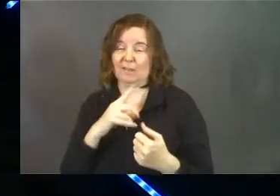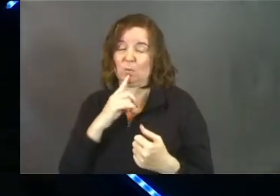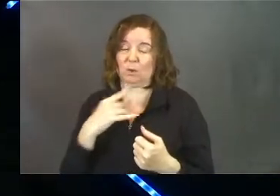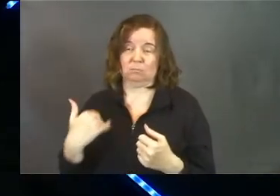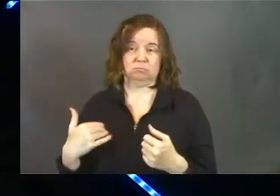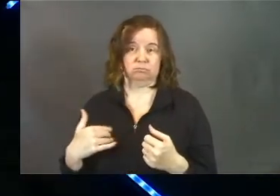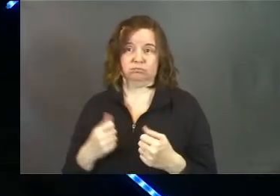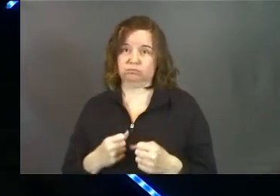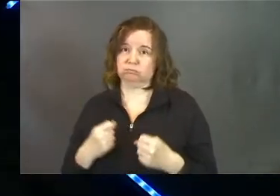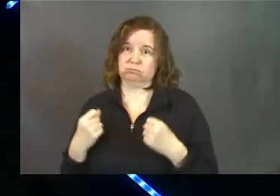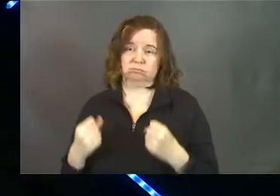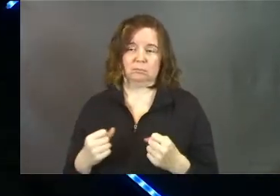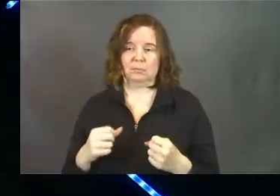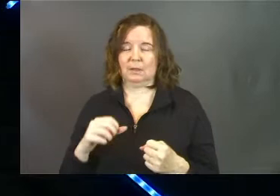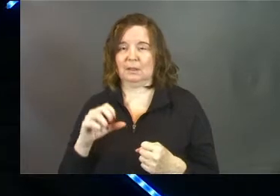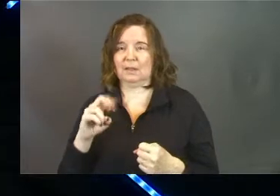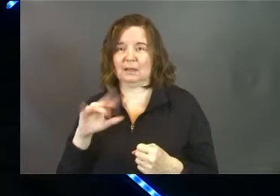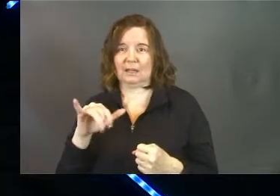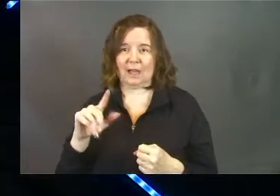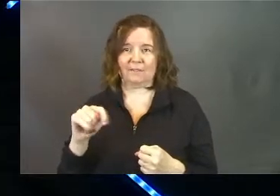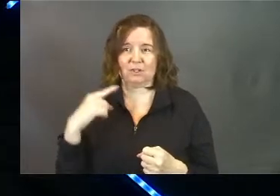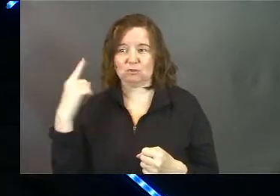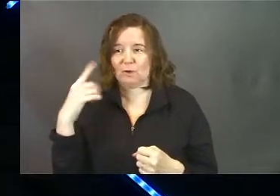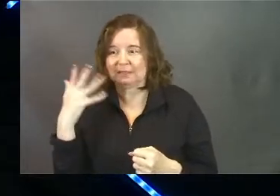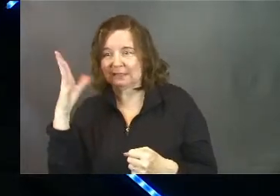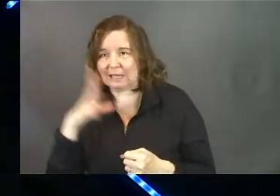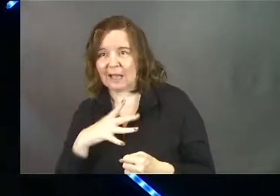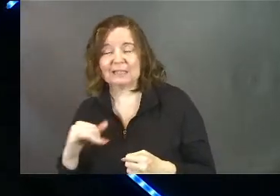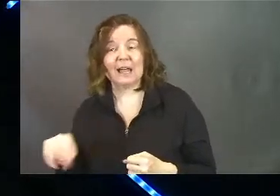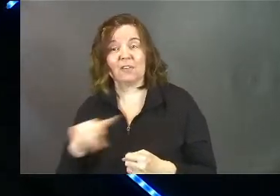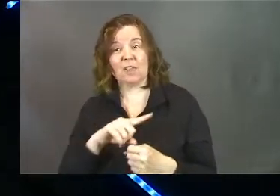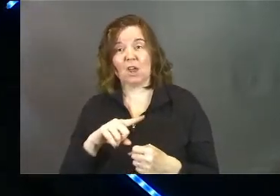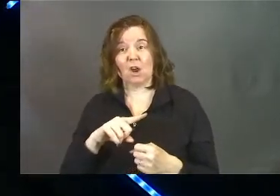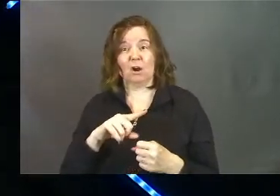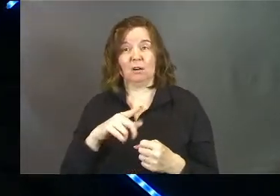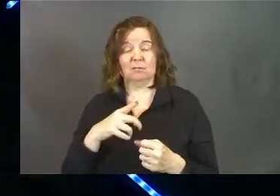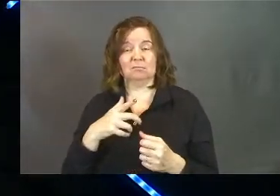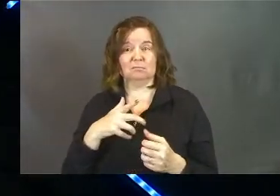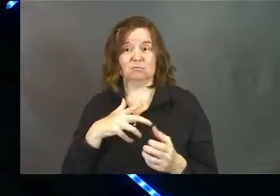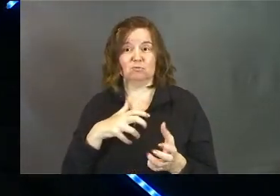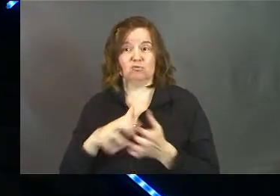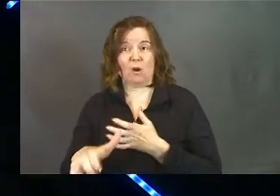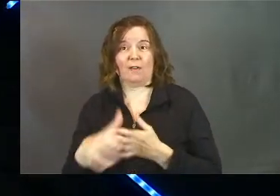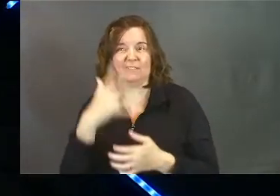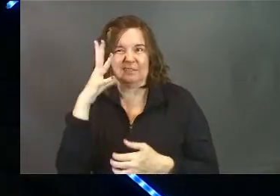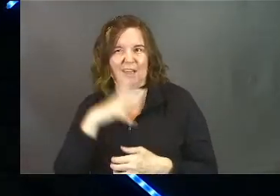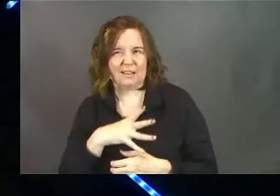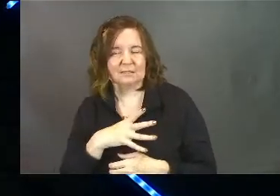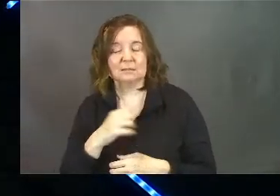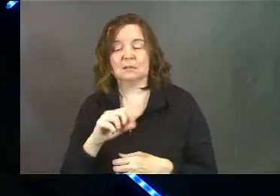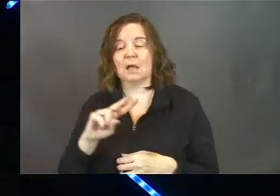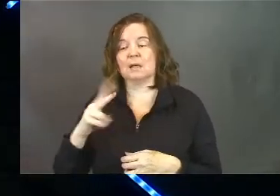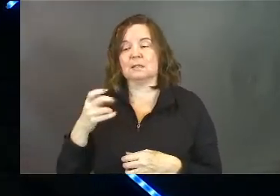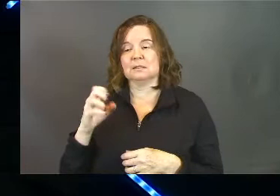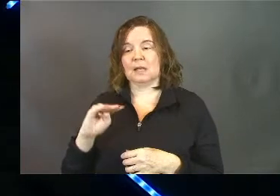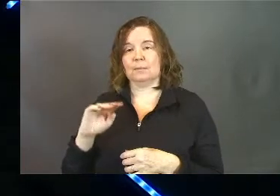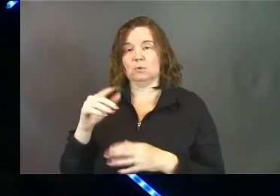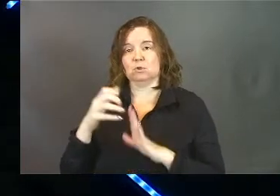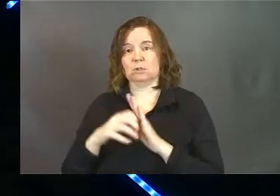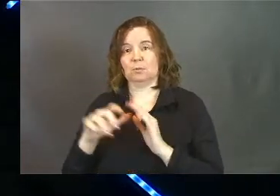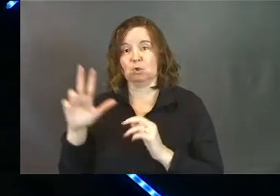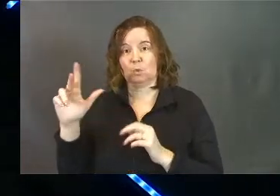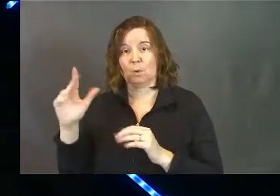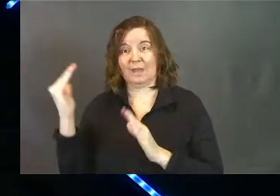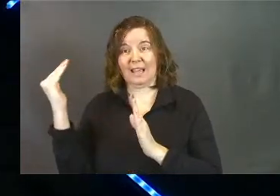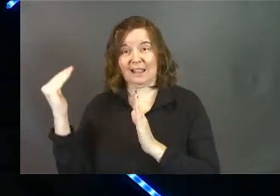rough dudes. They're convicts and crazy guys. And like they're rough, rough guys. In 2 Samuel chapter 23,